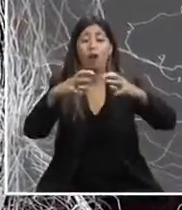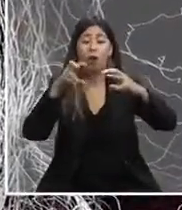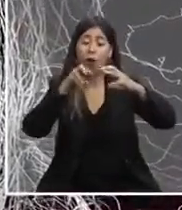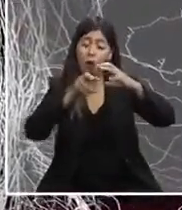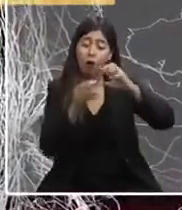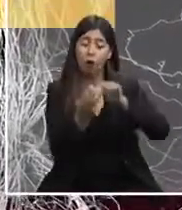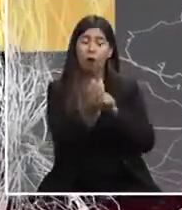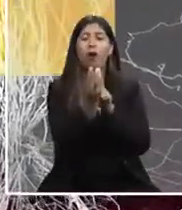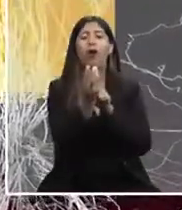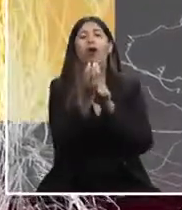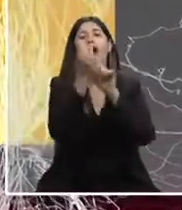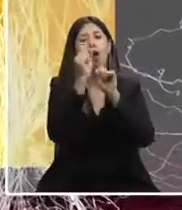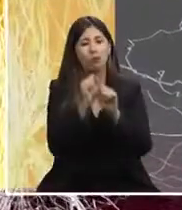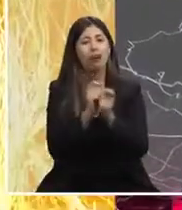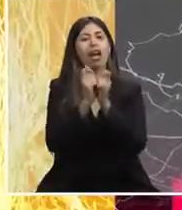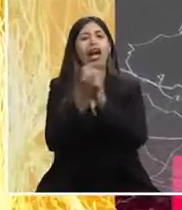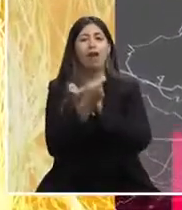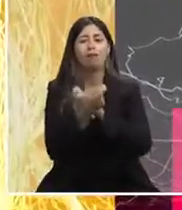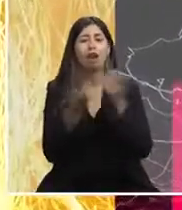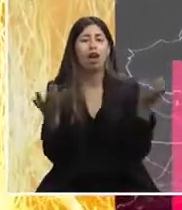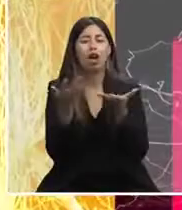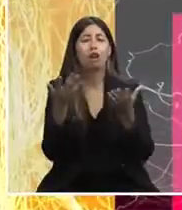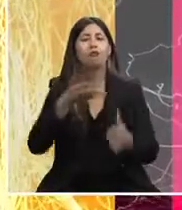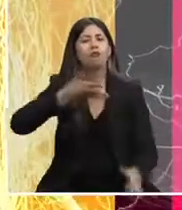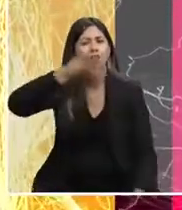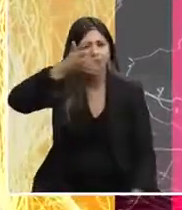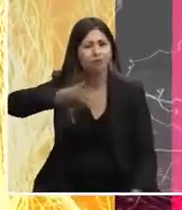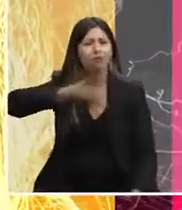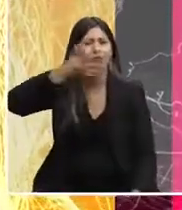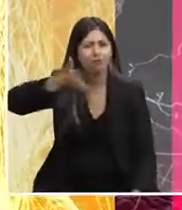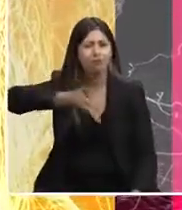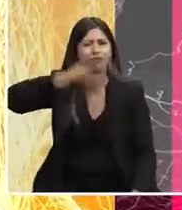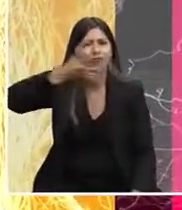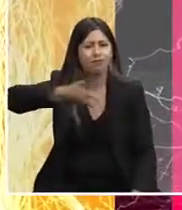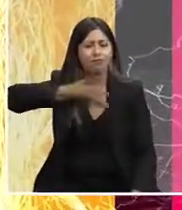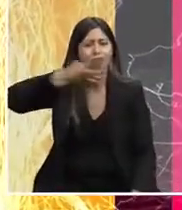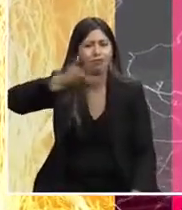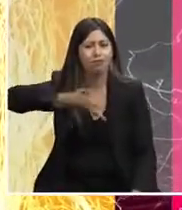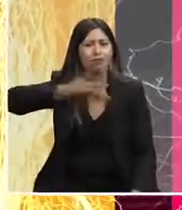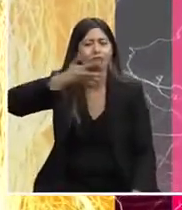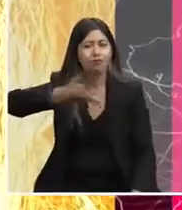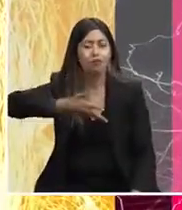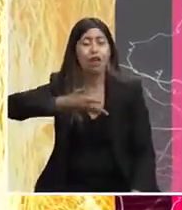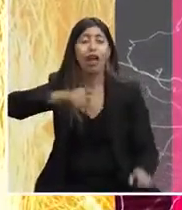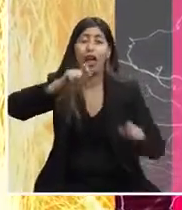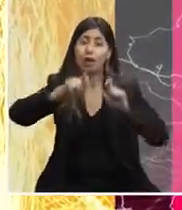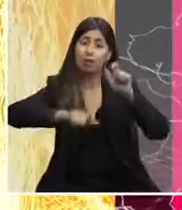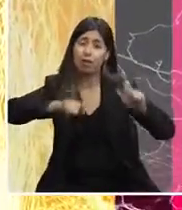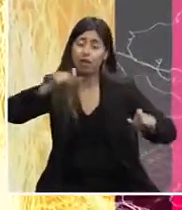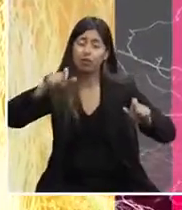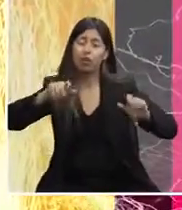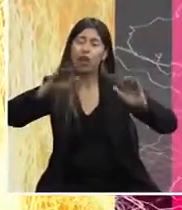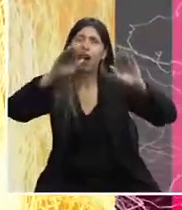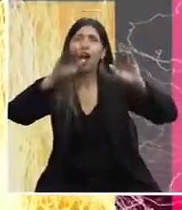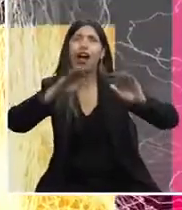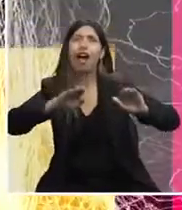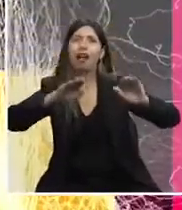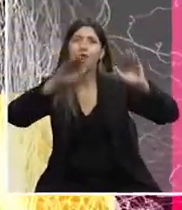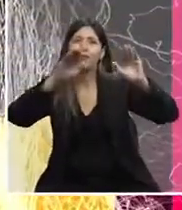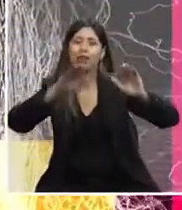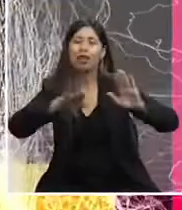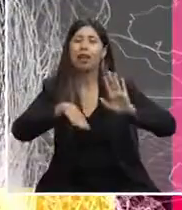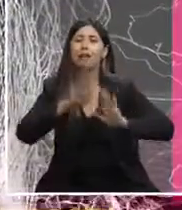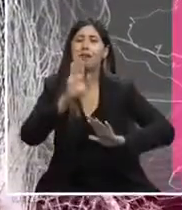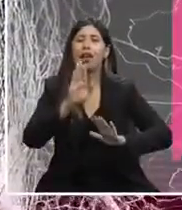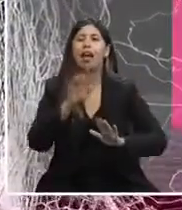and powerful people should no longer be those who win a lot, but those who give a lot. Finally, the third